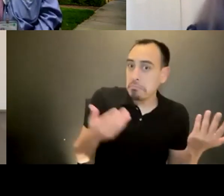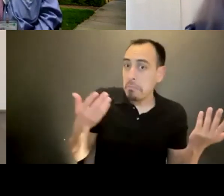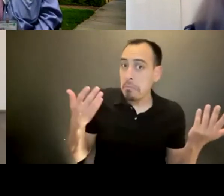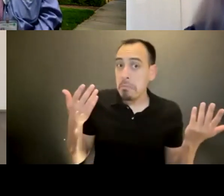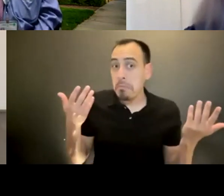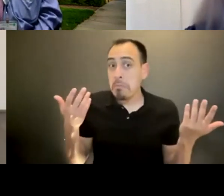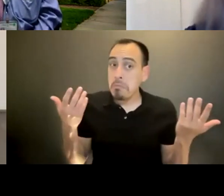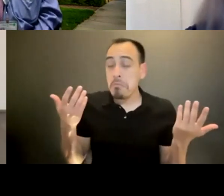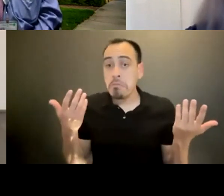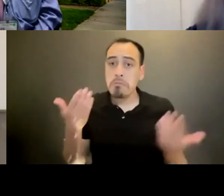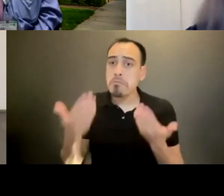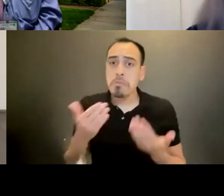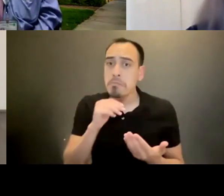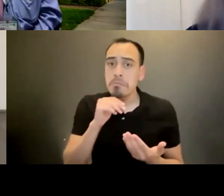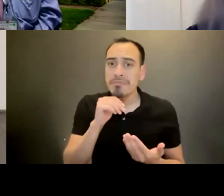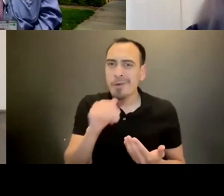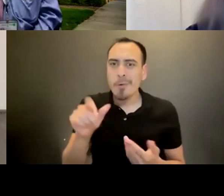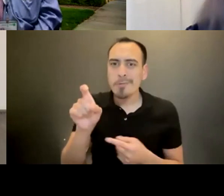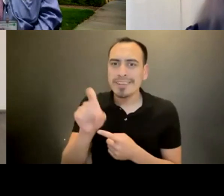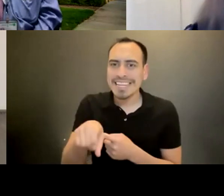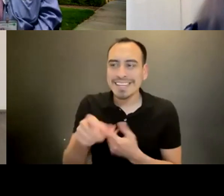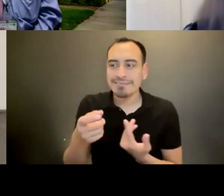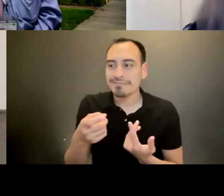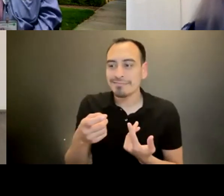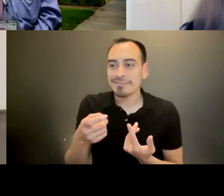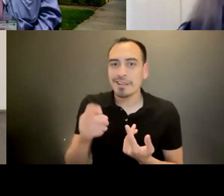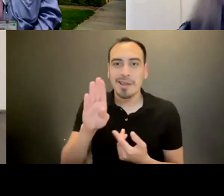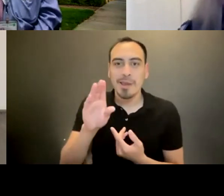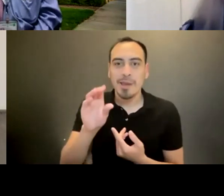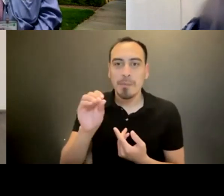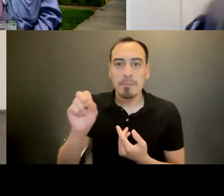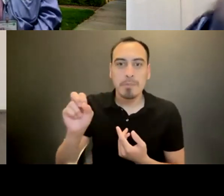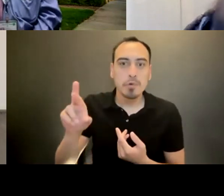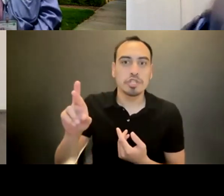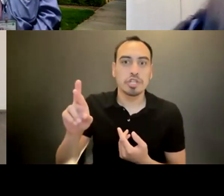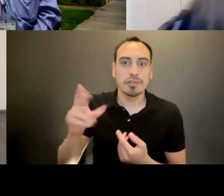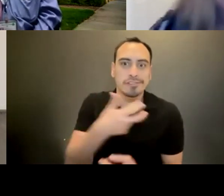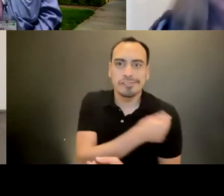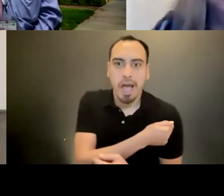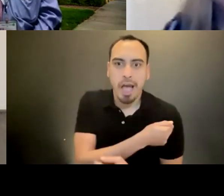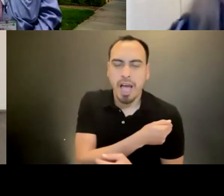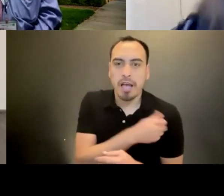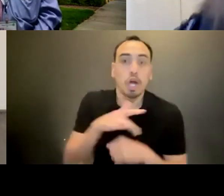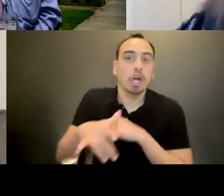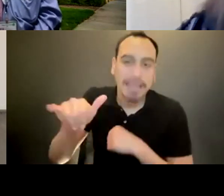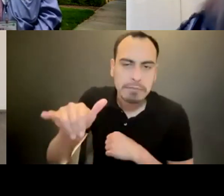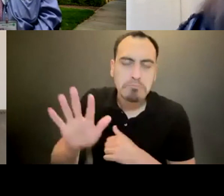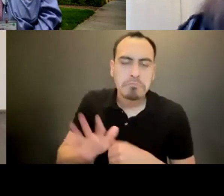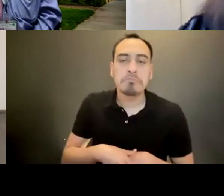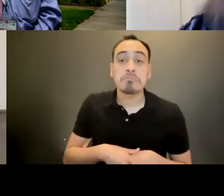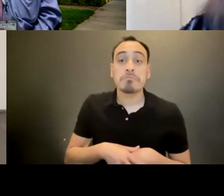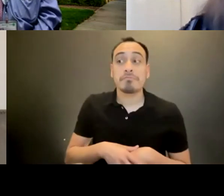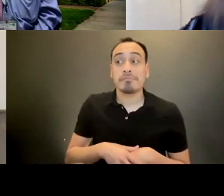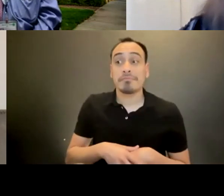there may not ultimately be the need for boosting early. Otherwise, we may be in line come